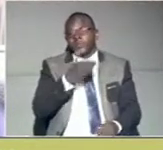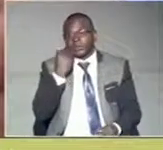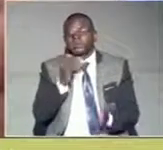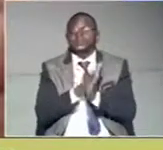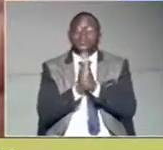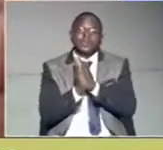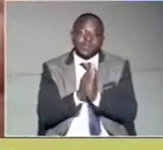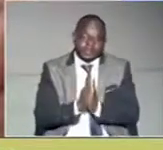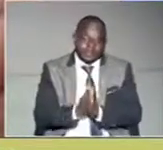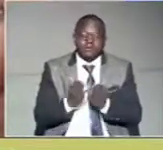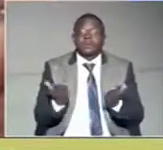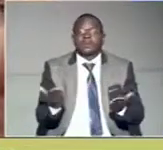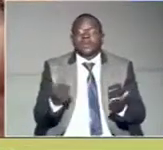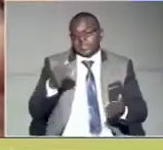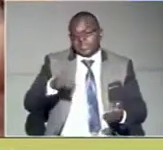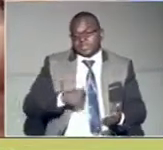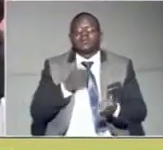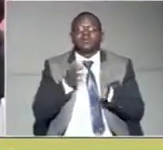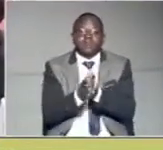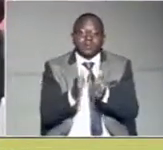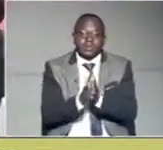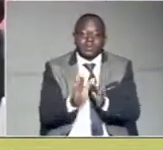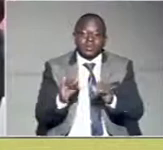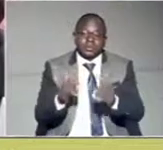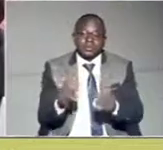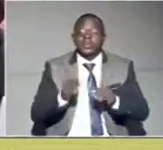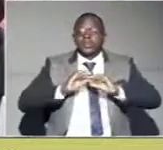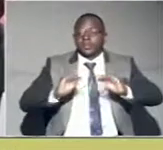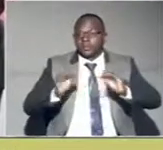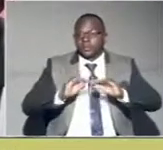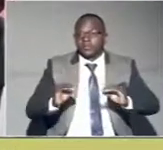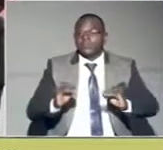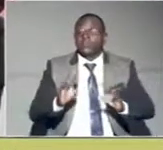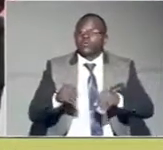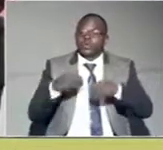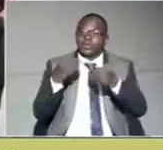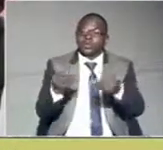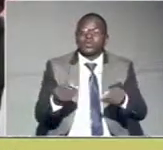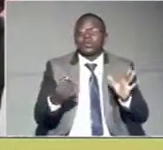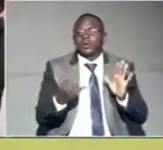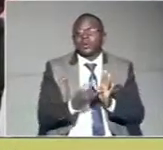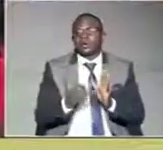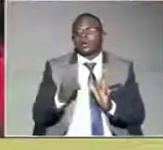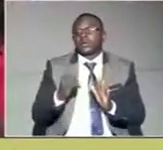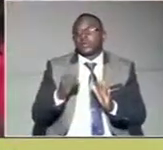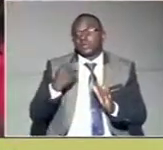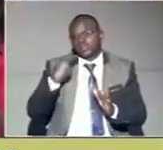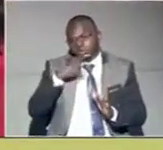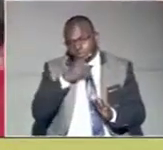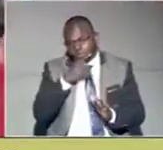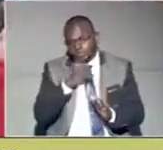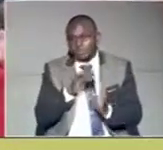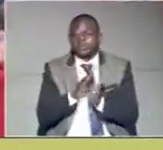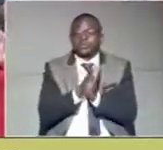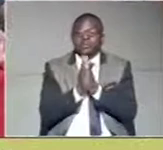storytellers, it is self-explanatory that the training will offer more than socialization. Dokas